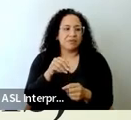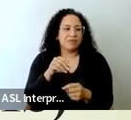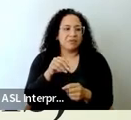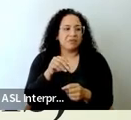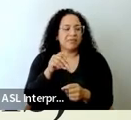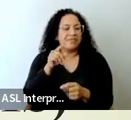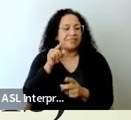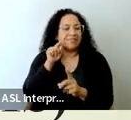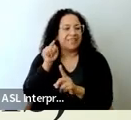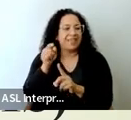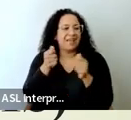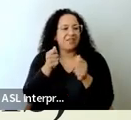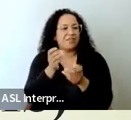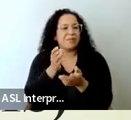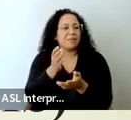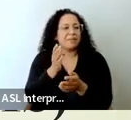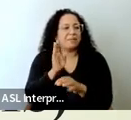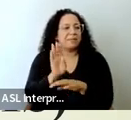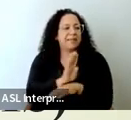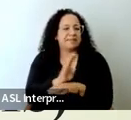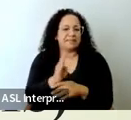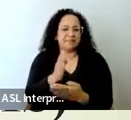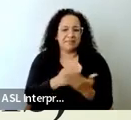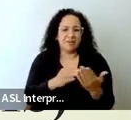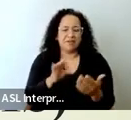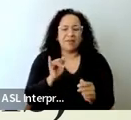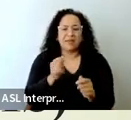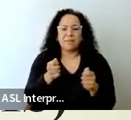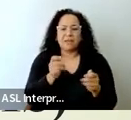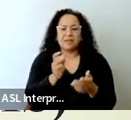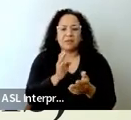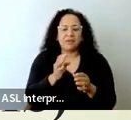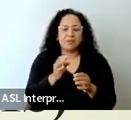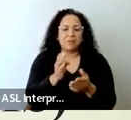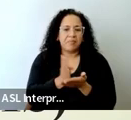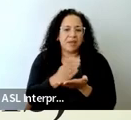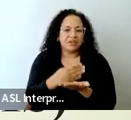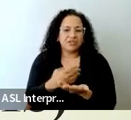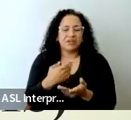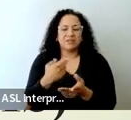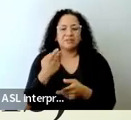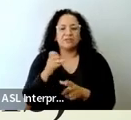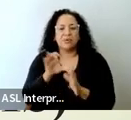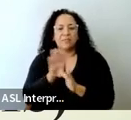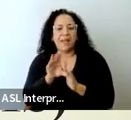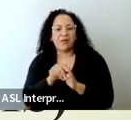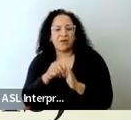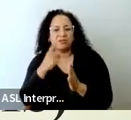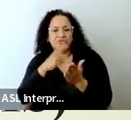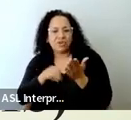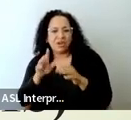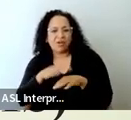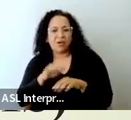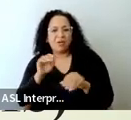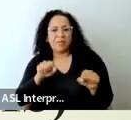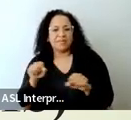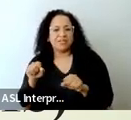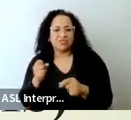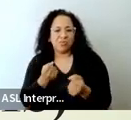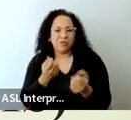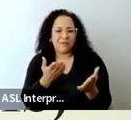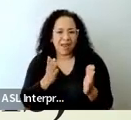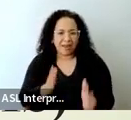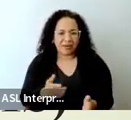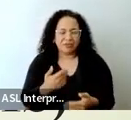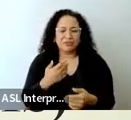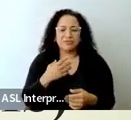aspect of things. So managing the budget, doing background checks for potential providers, and so